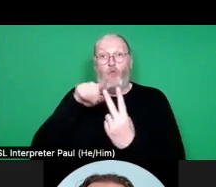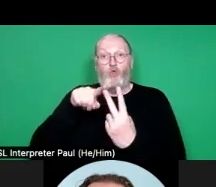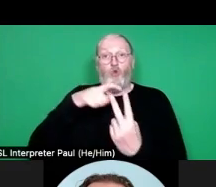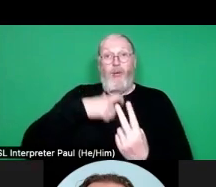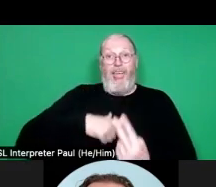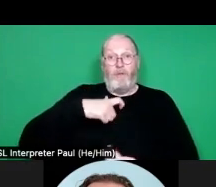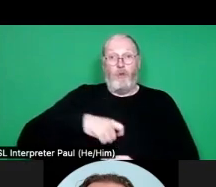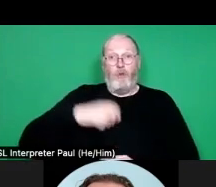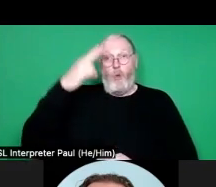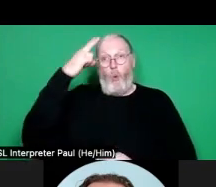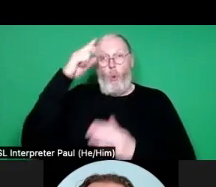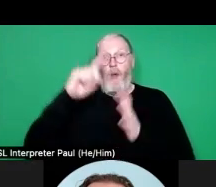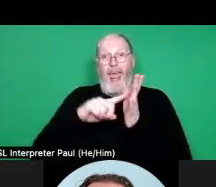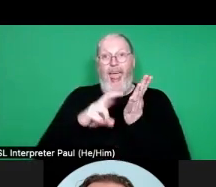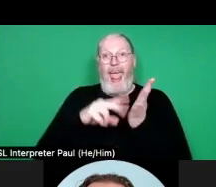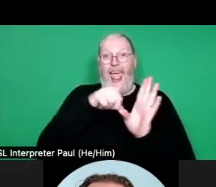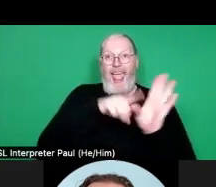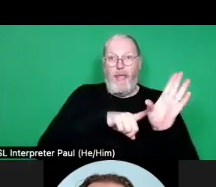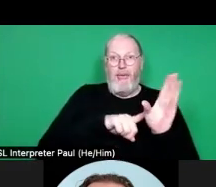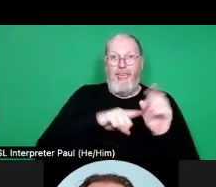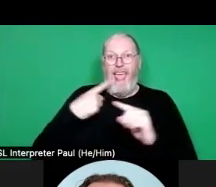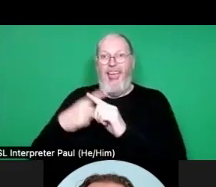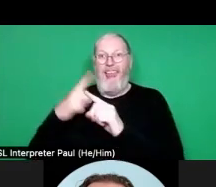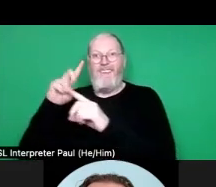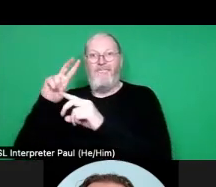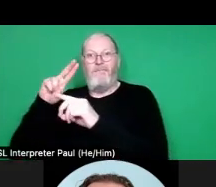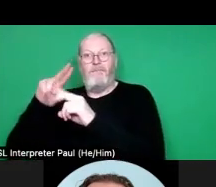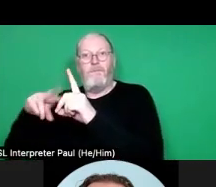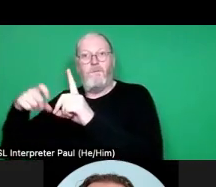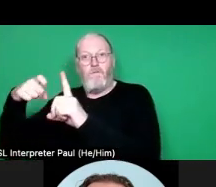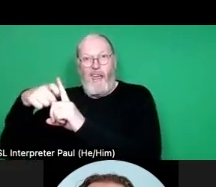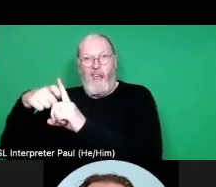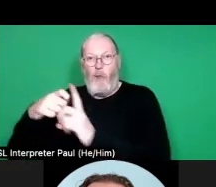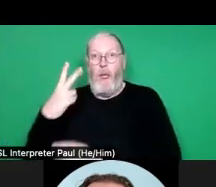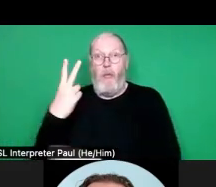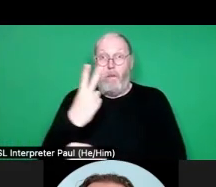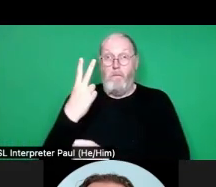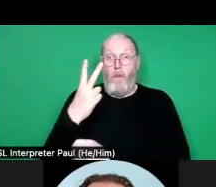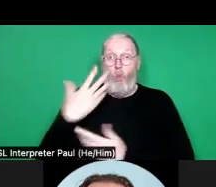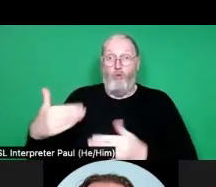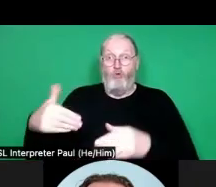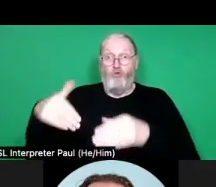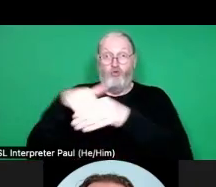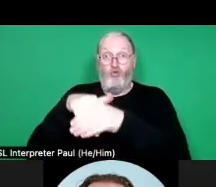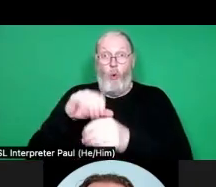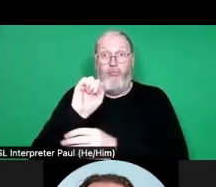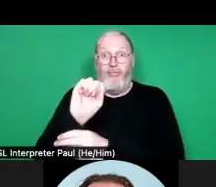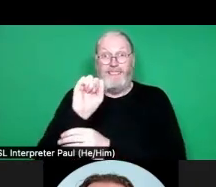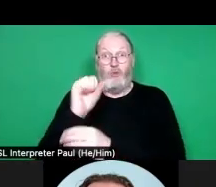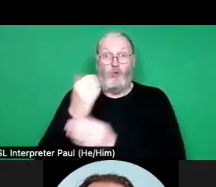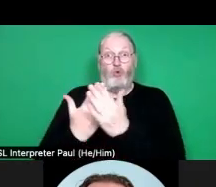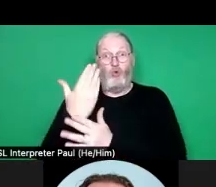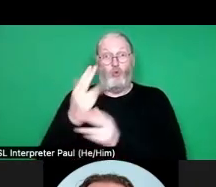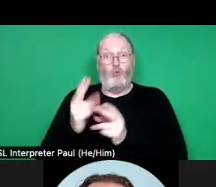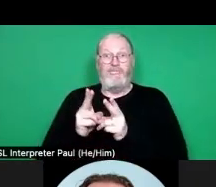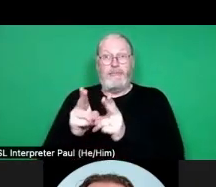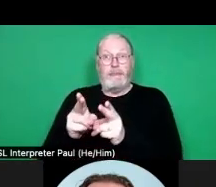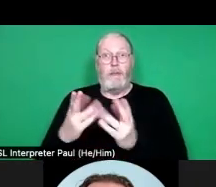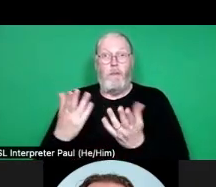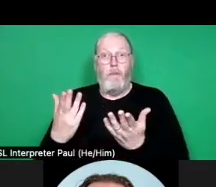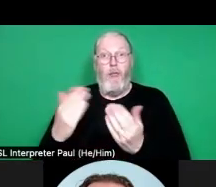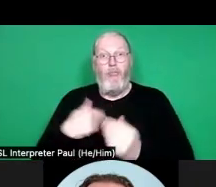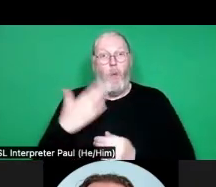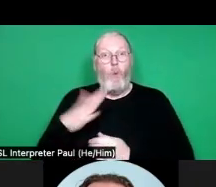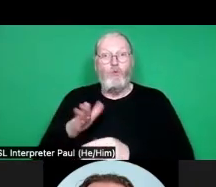to join the system, quote unquote, which is an isolated society built to find their perfect